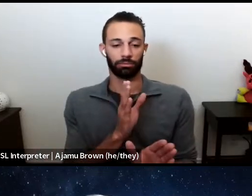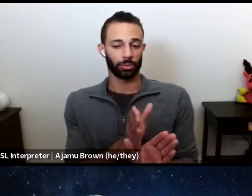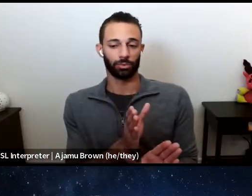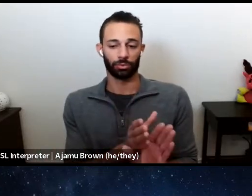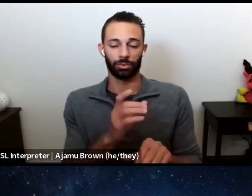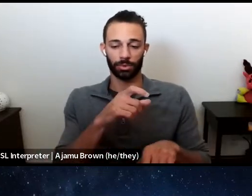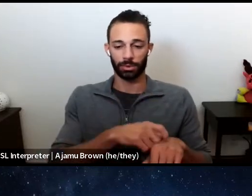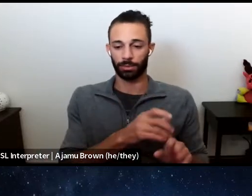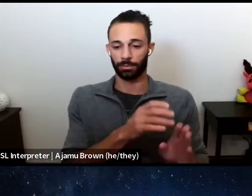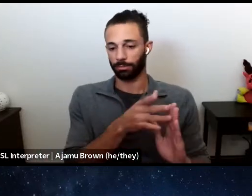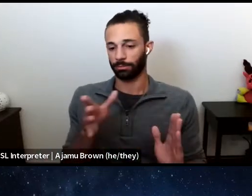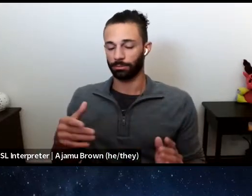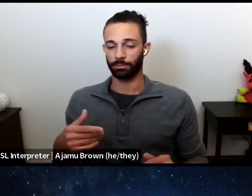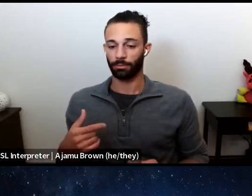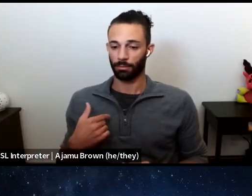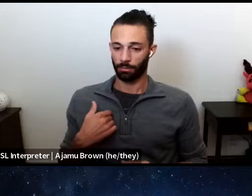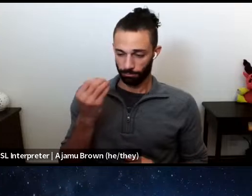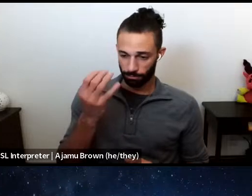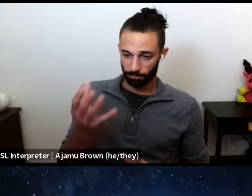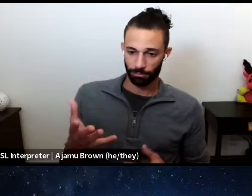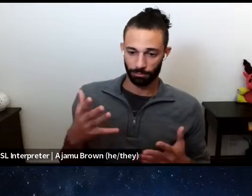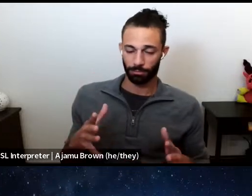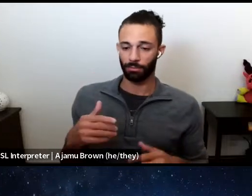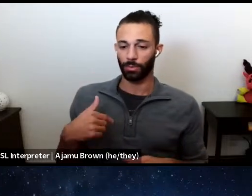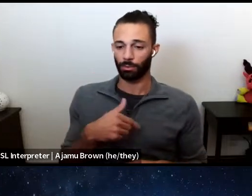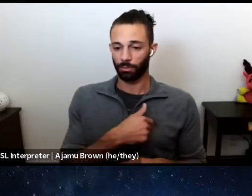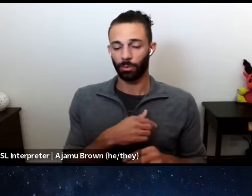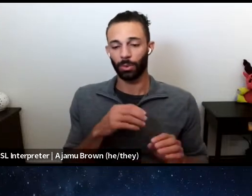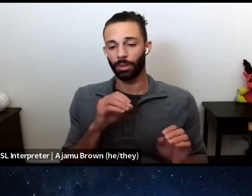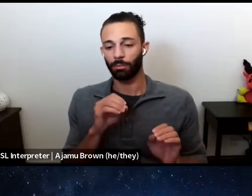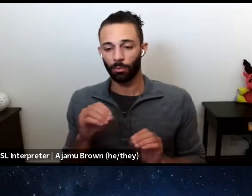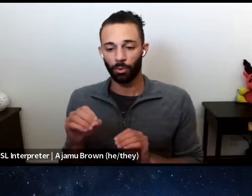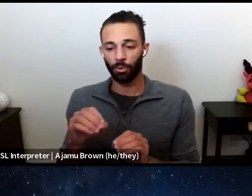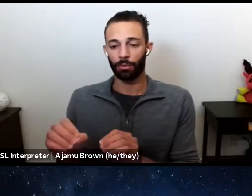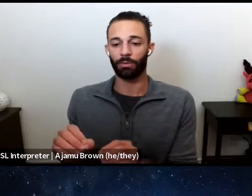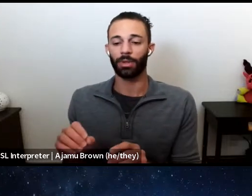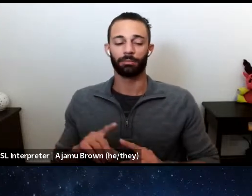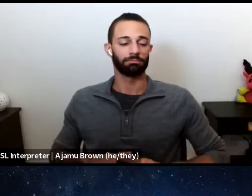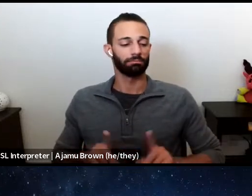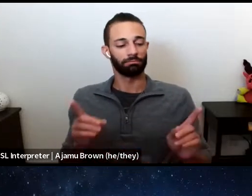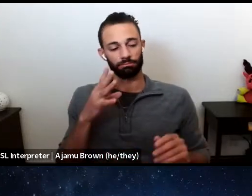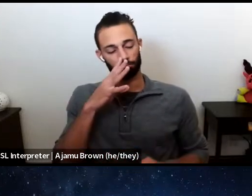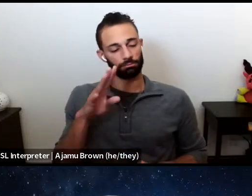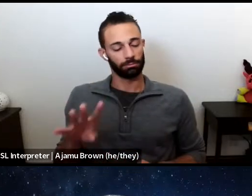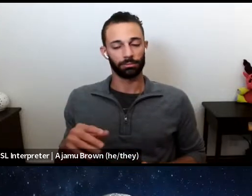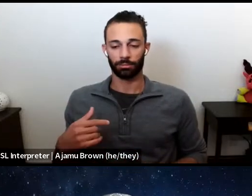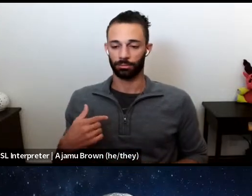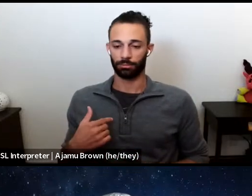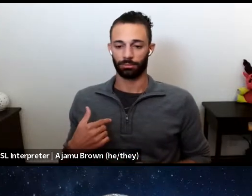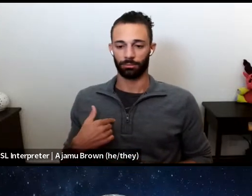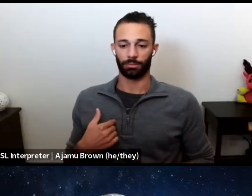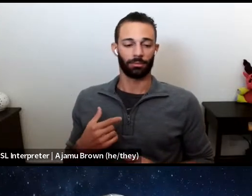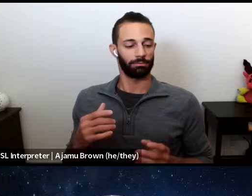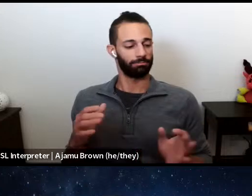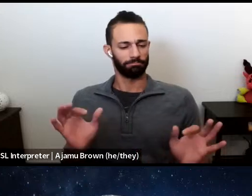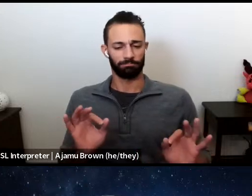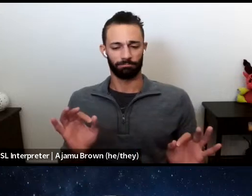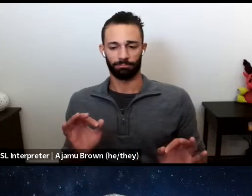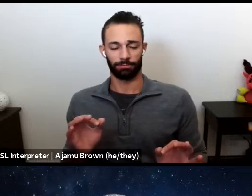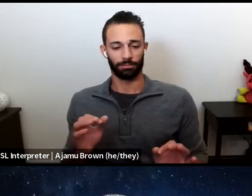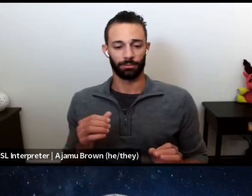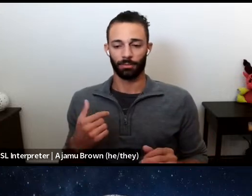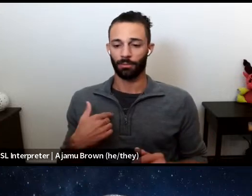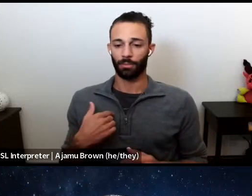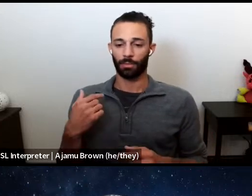we moving different. This shit ain't nothing to me, man. I'm a contradiction. I'm a brand new, long dead, budding